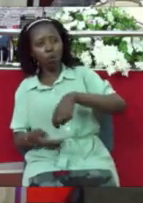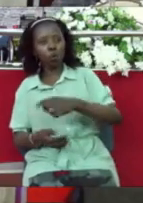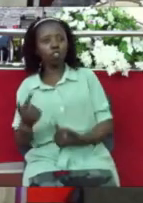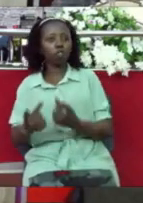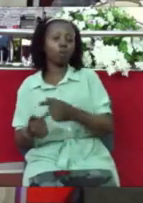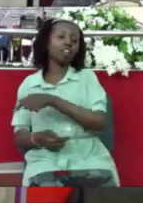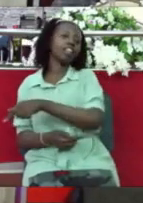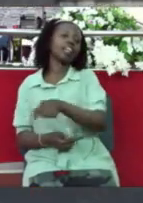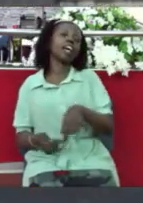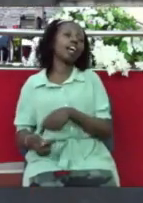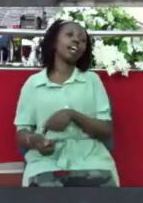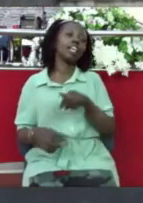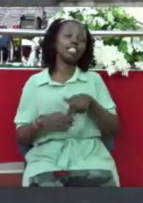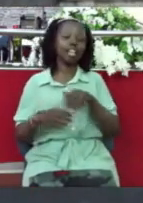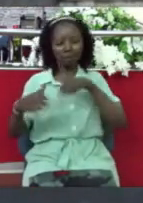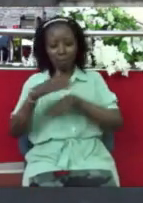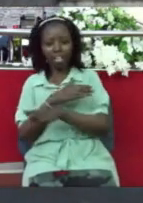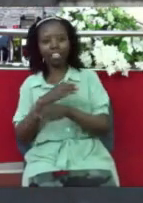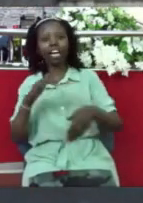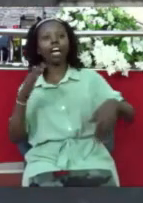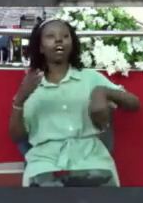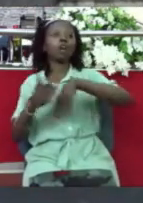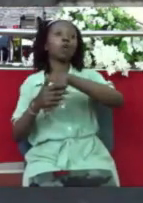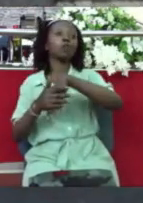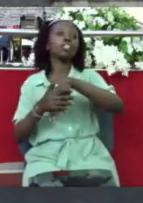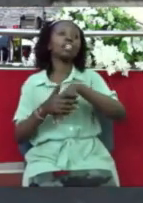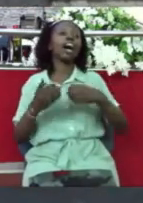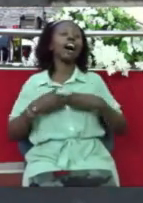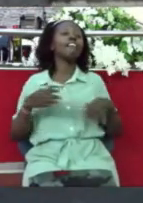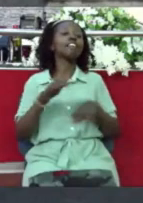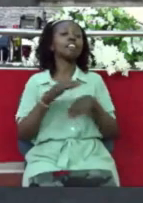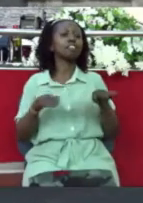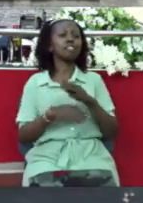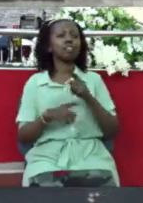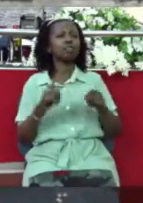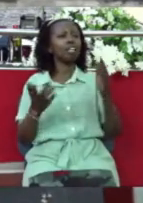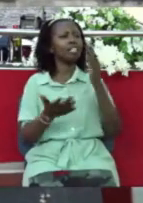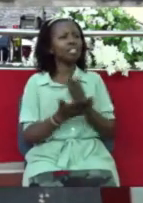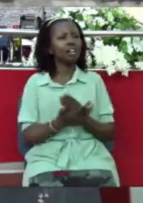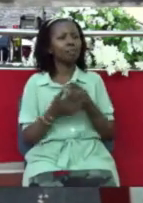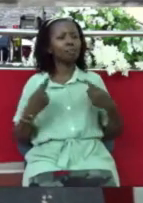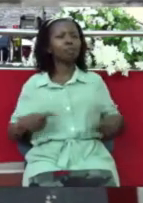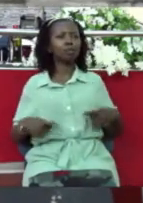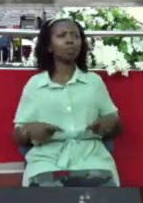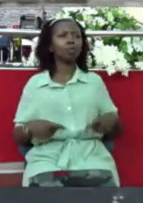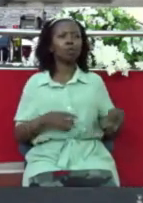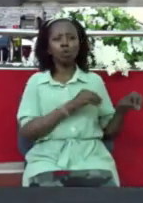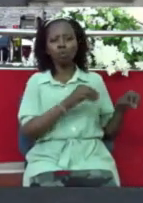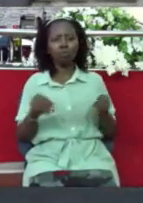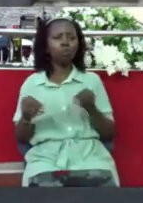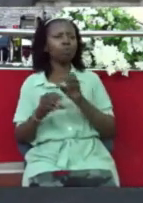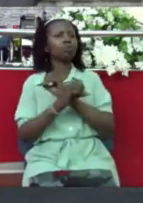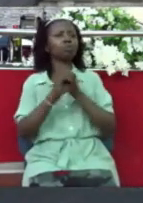Ukiingia ukijifungia basi. If you get inside and lock, it has everything inside. But some of us, why we don't move? Because first of